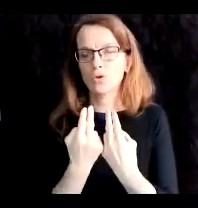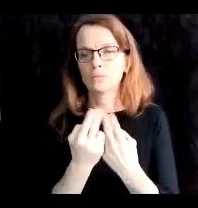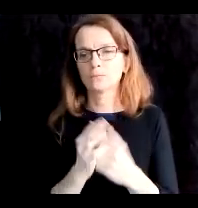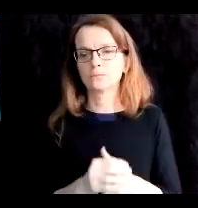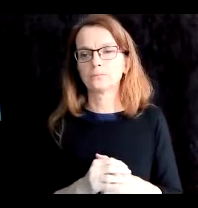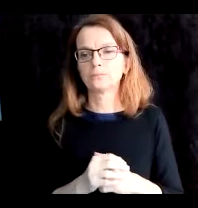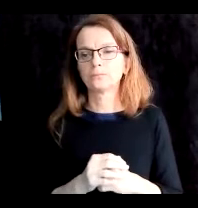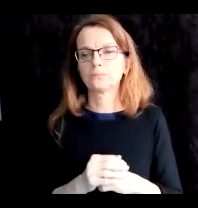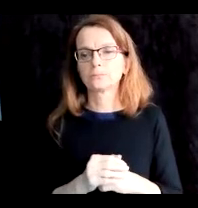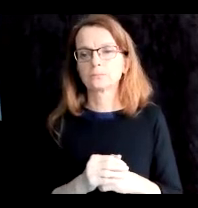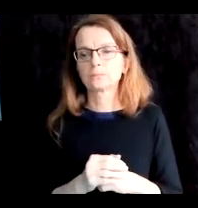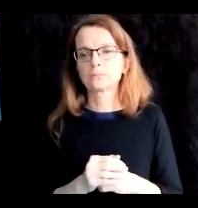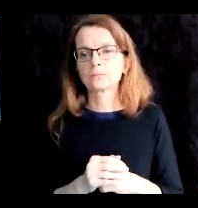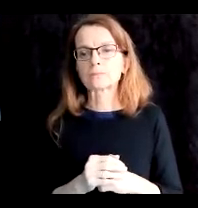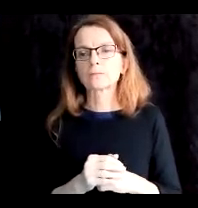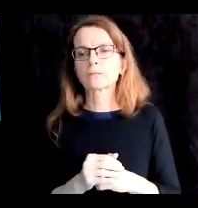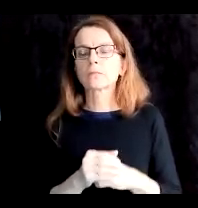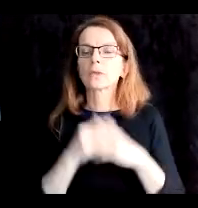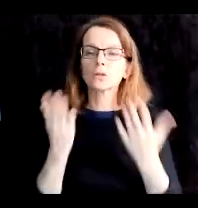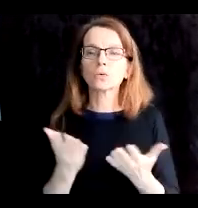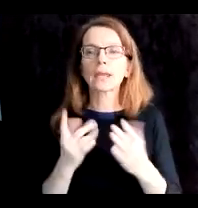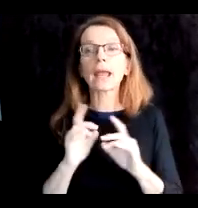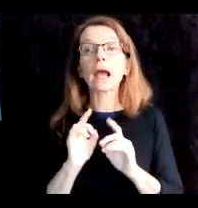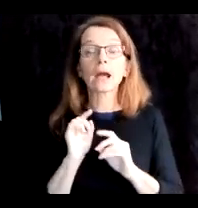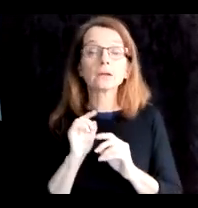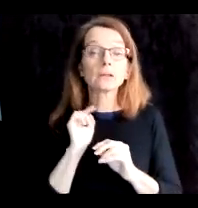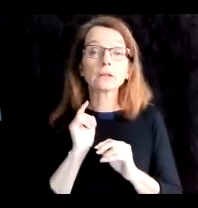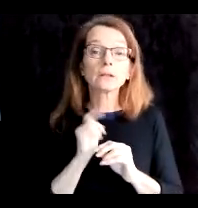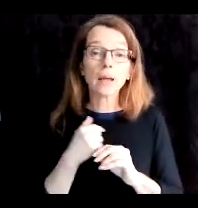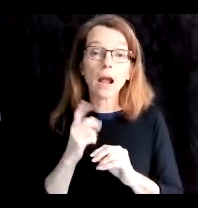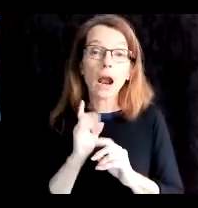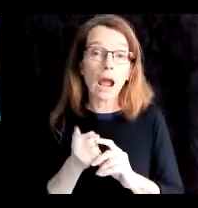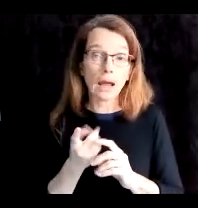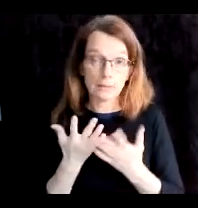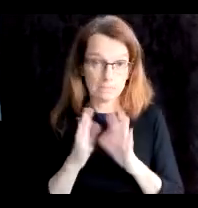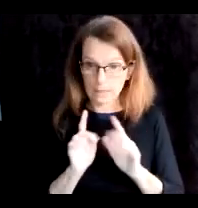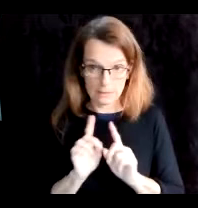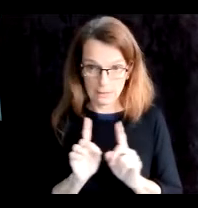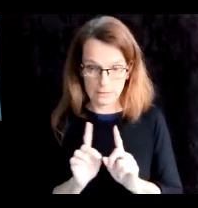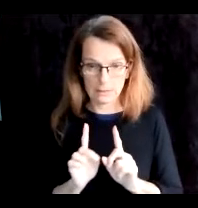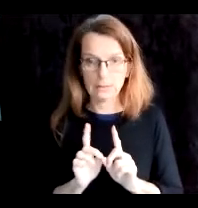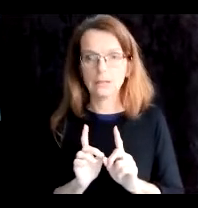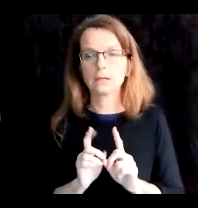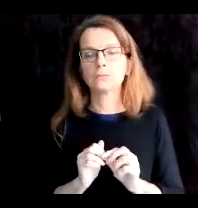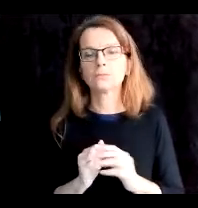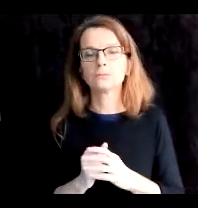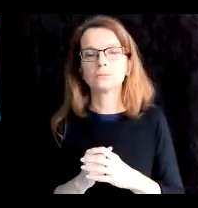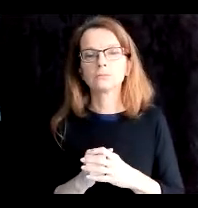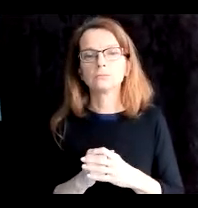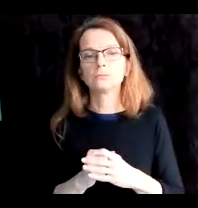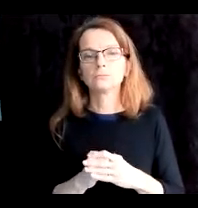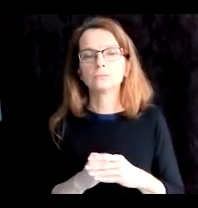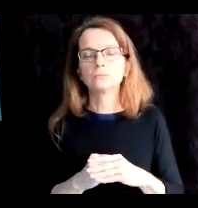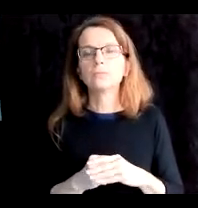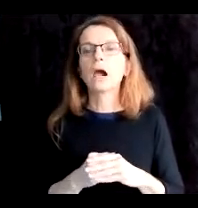enough. So what we see, or what we saw in the last, let's say 20 years, is a kind of paradigm shift. From this